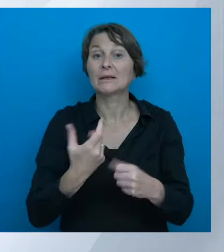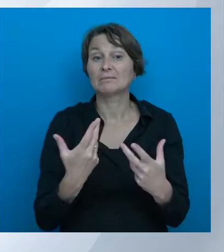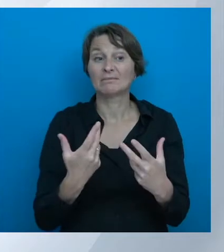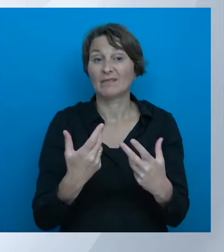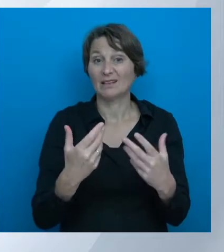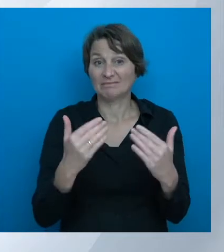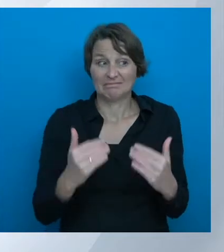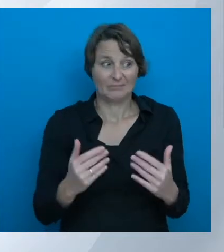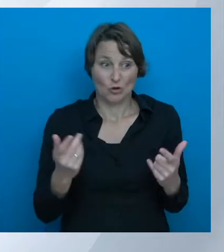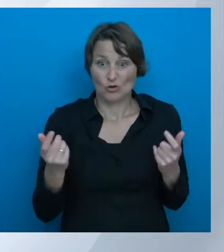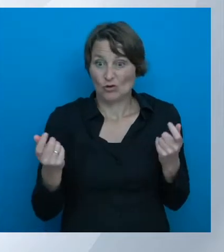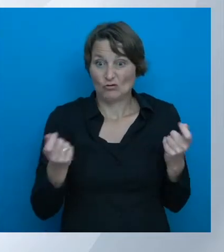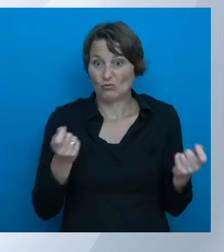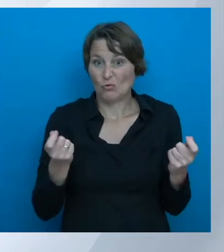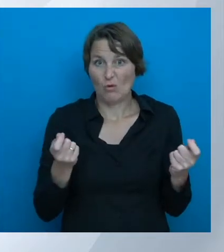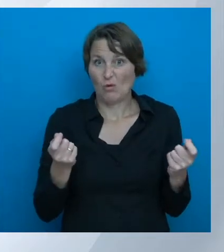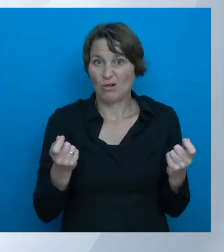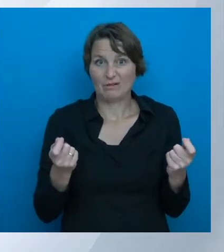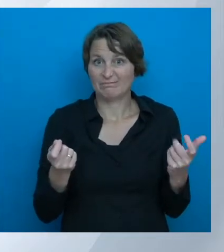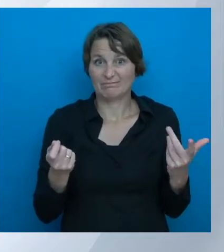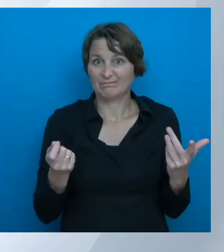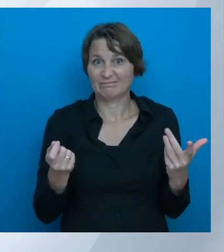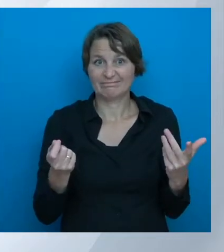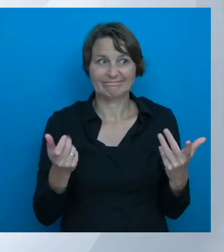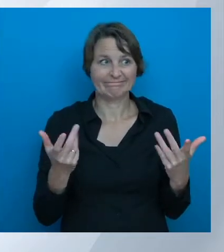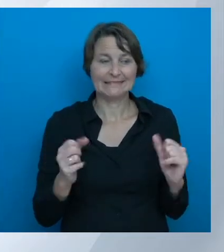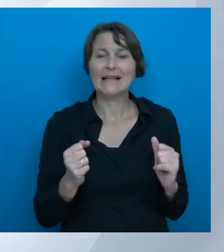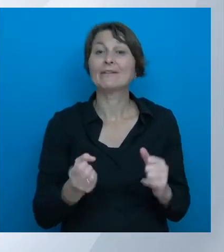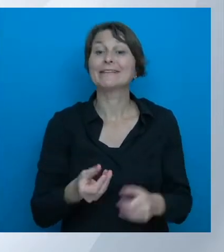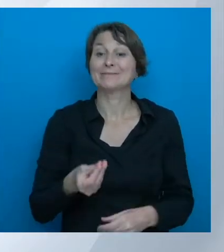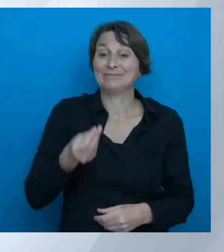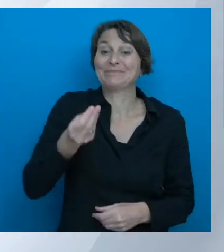get deployed. You give it to somebody and it ends up in production.